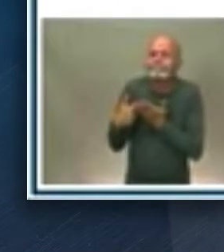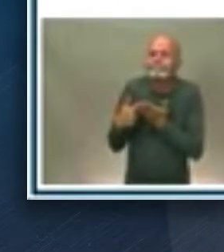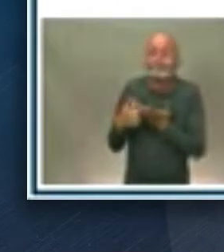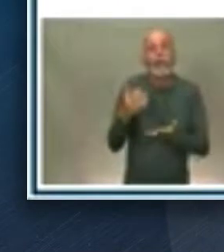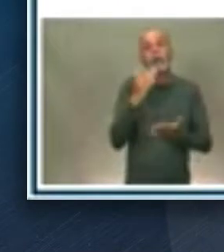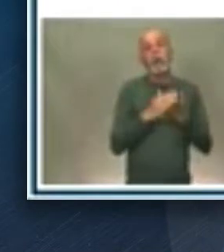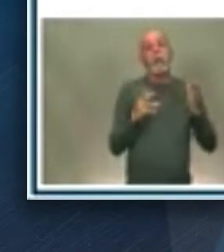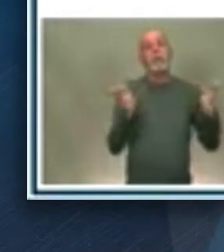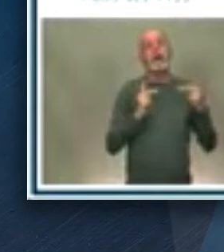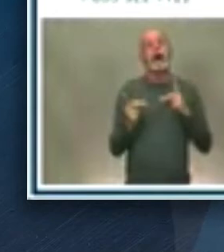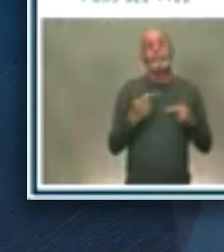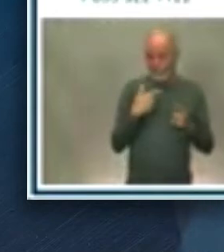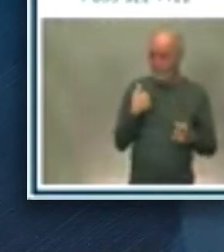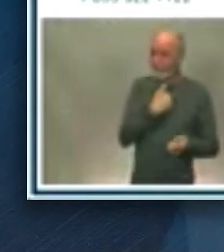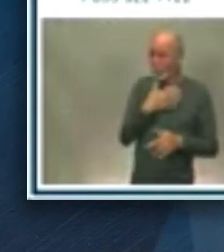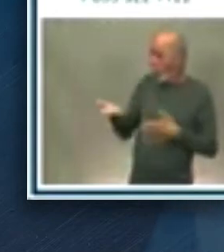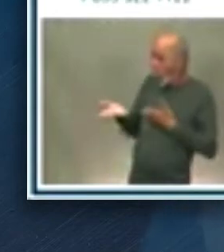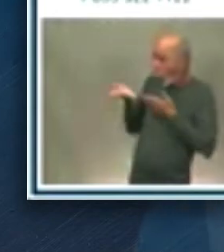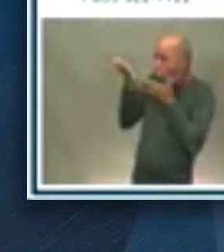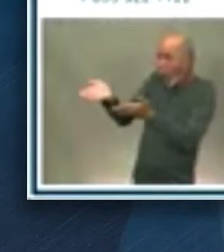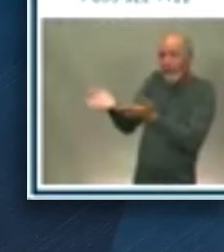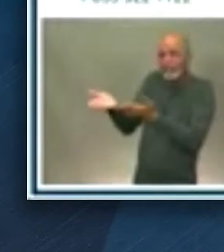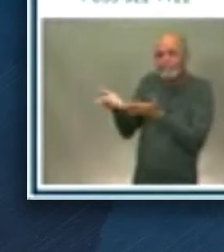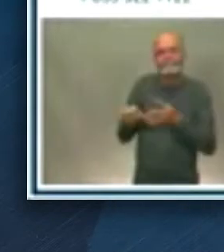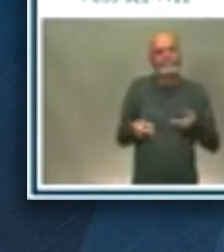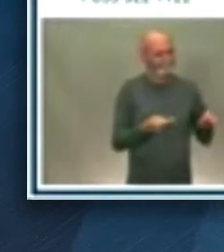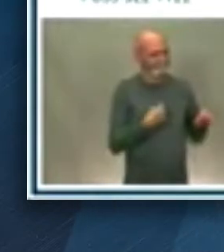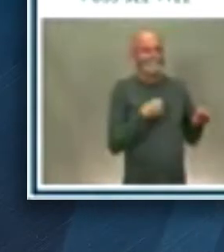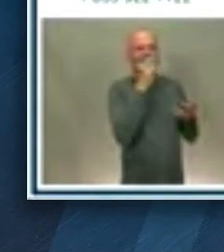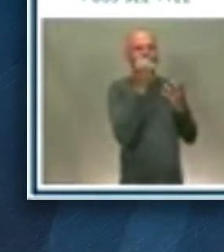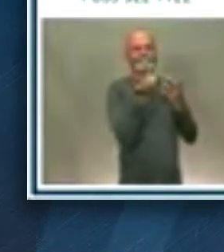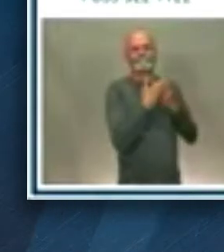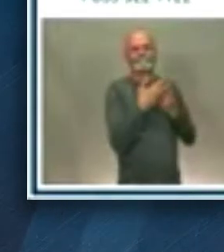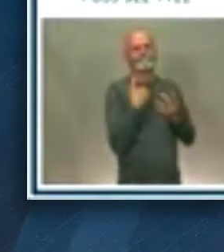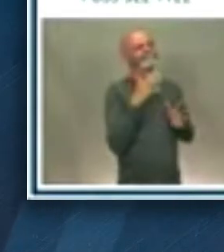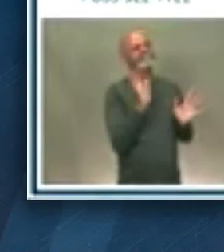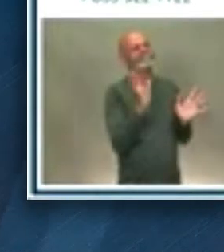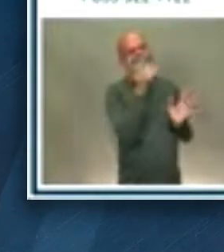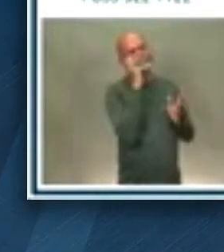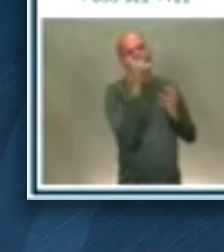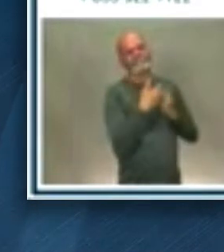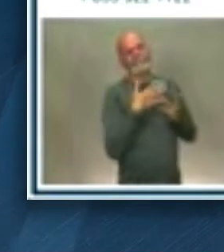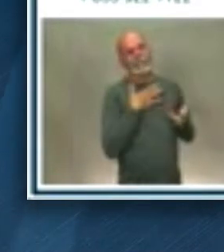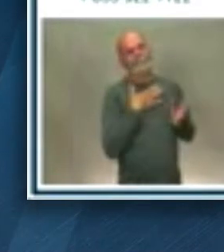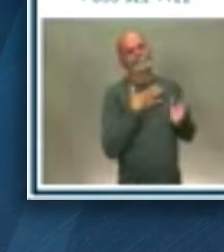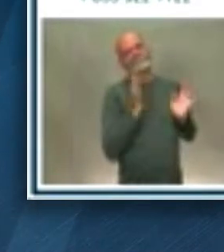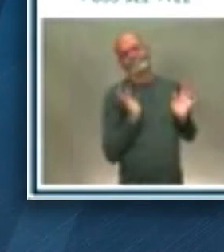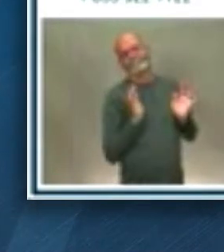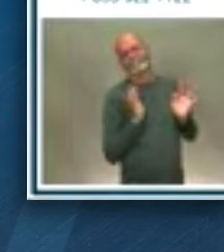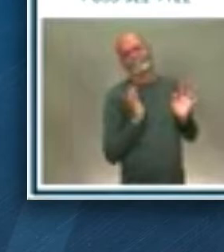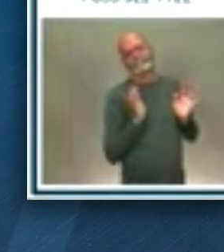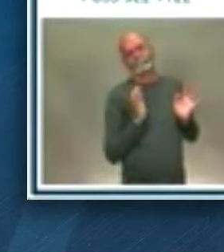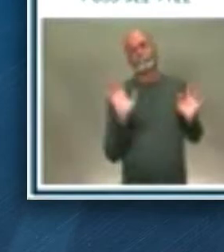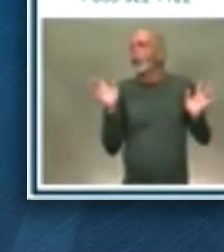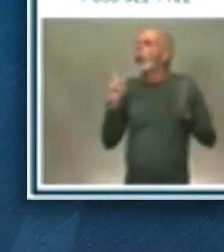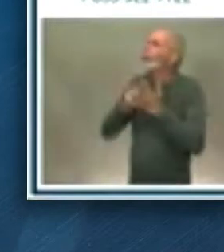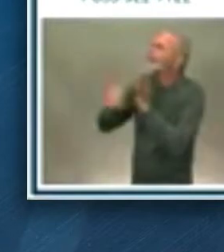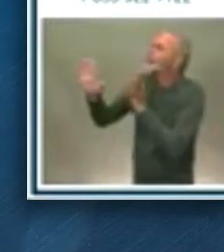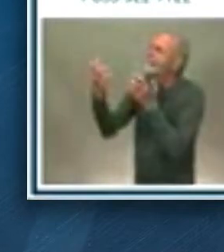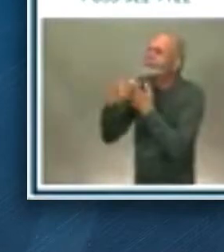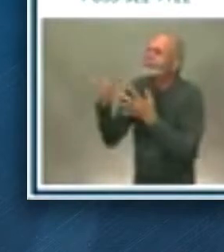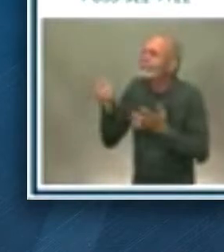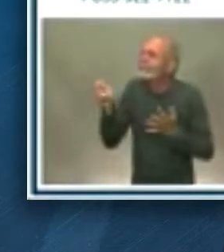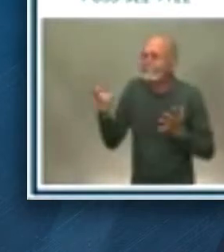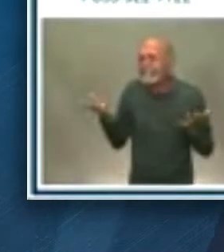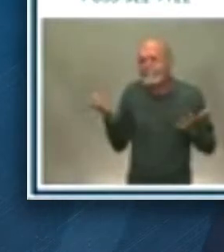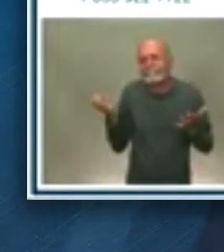are not going to work for them, then we need to understand what is going to work for them and work collectively across communities to try